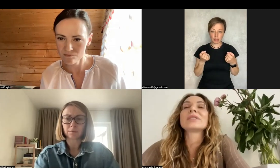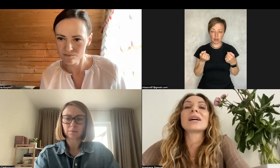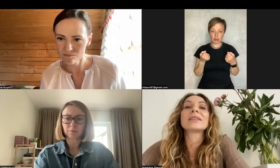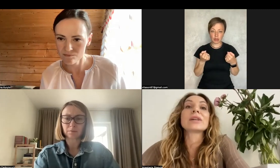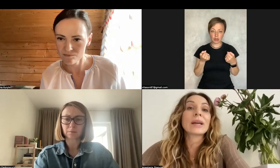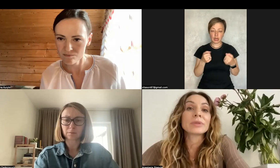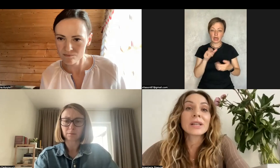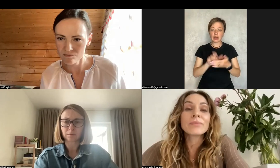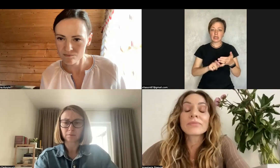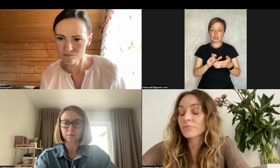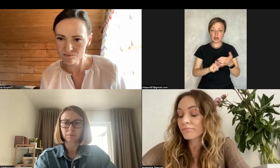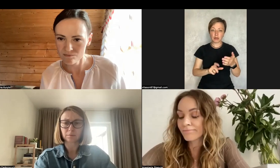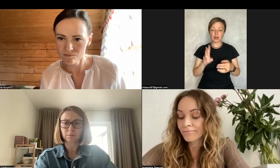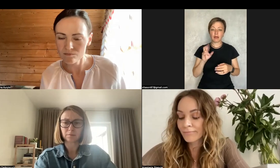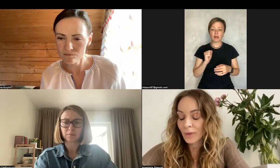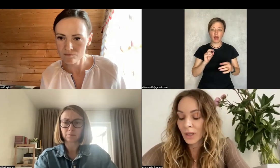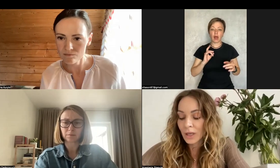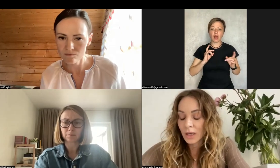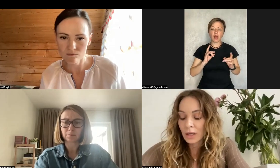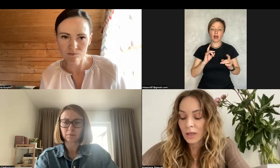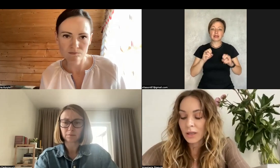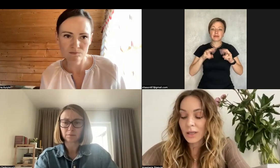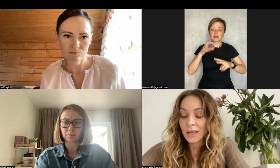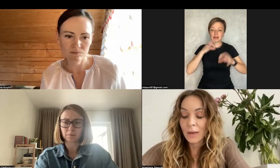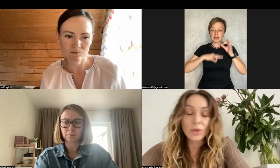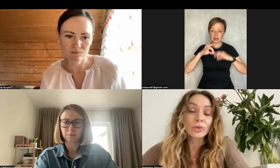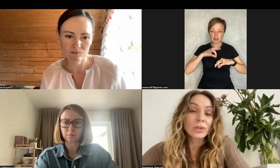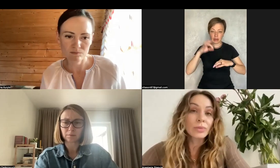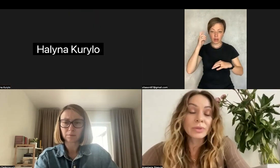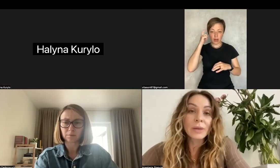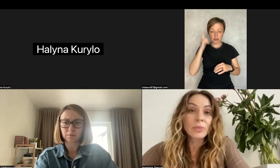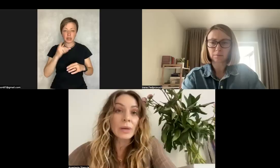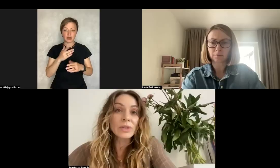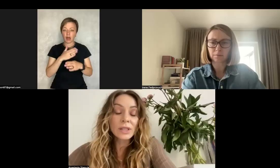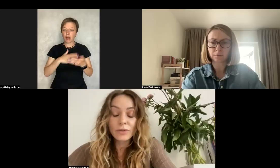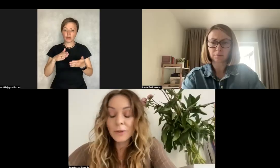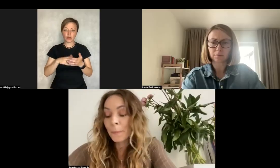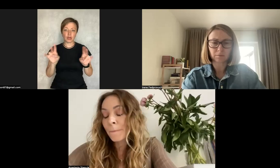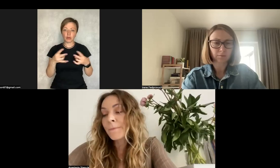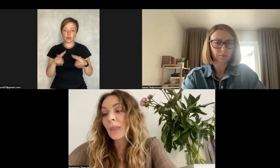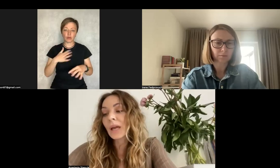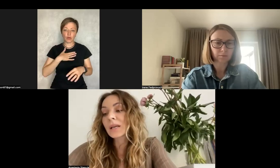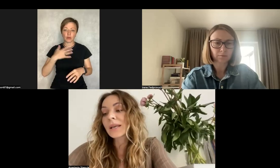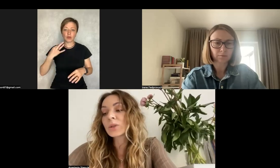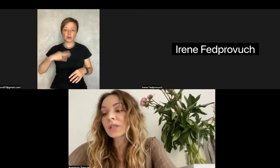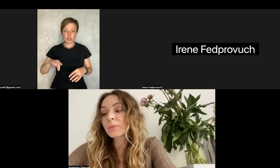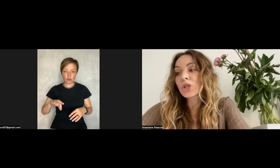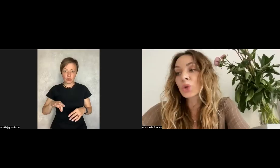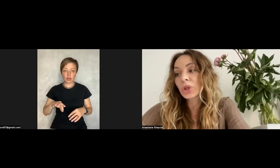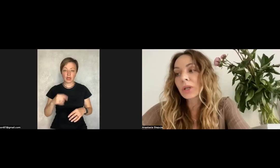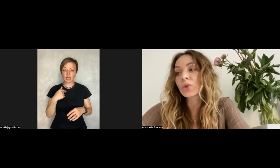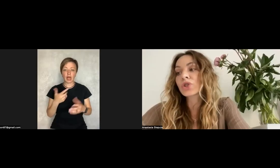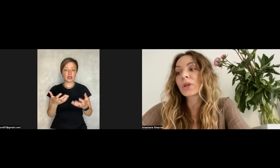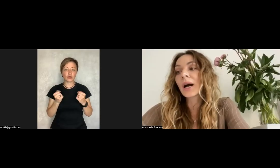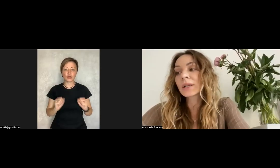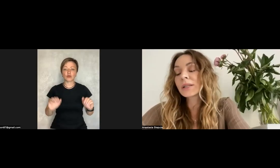diagnosis, I received the prescription for neuroleptics that my son totally did